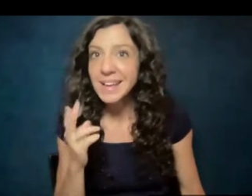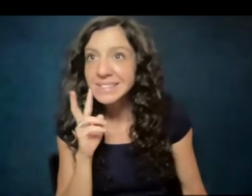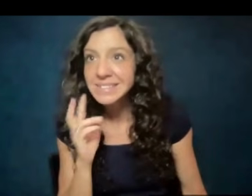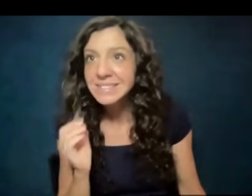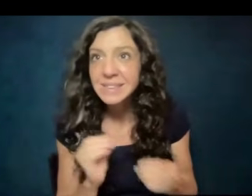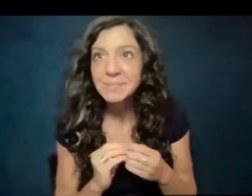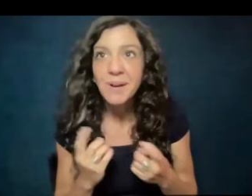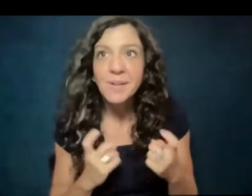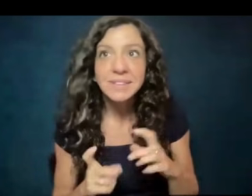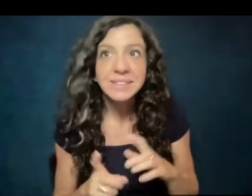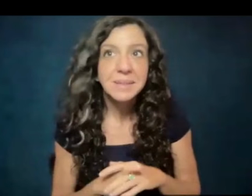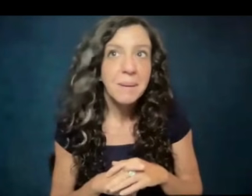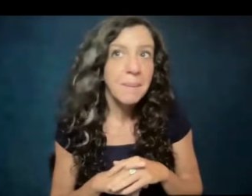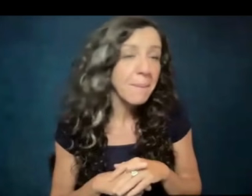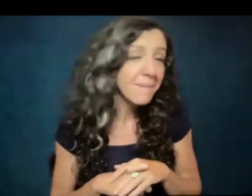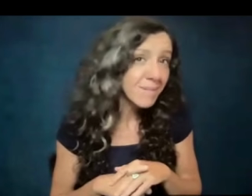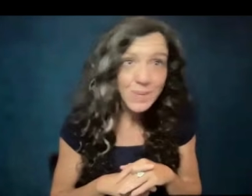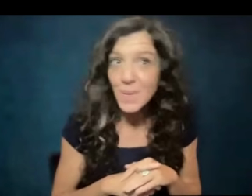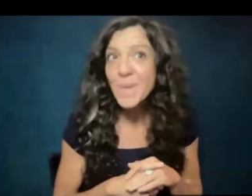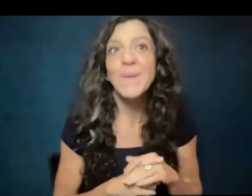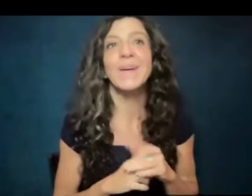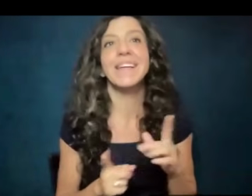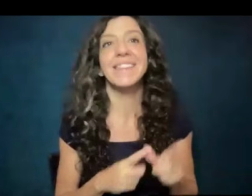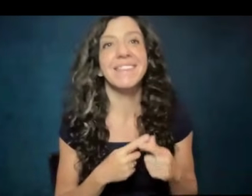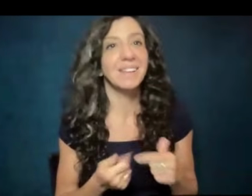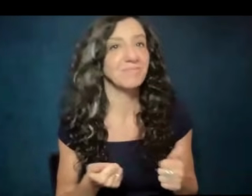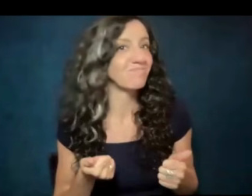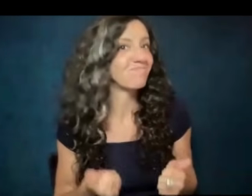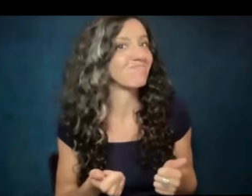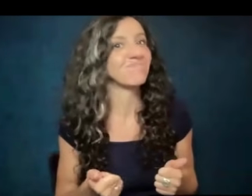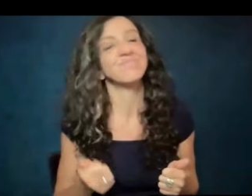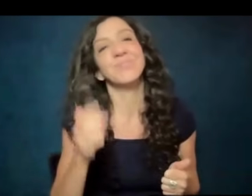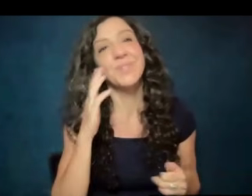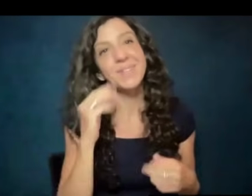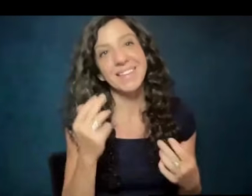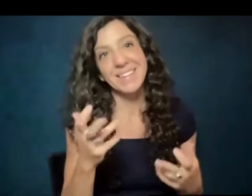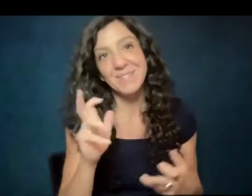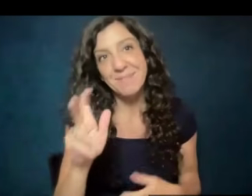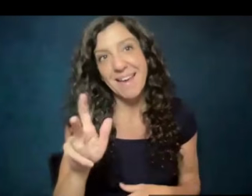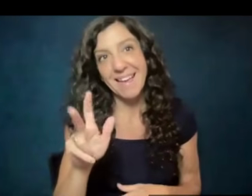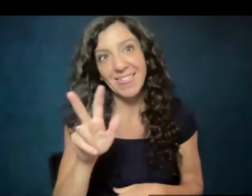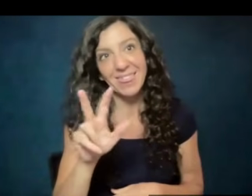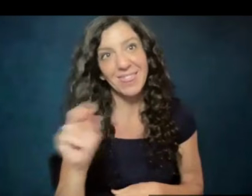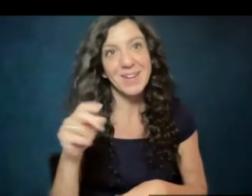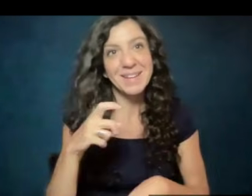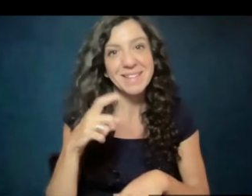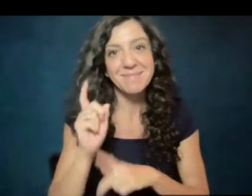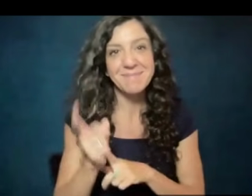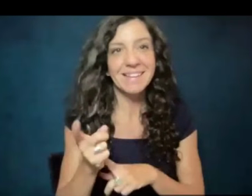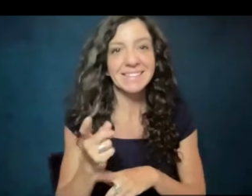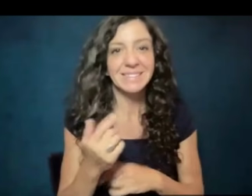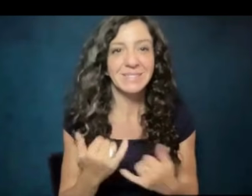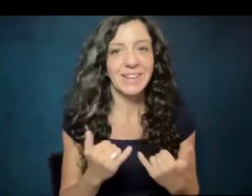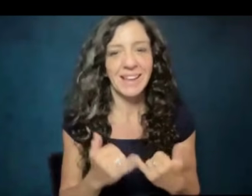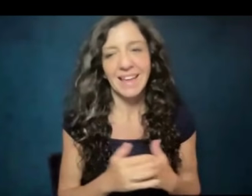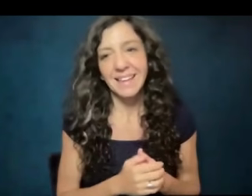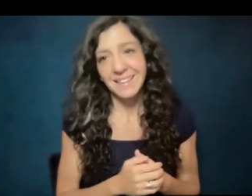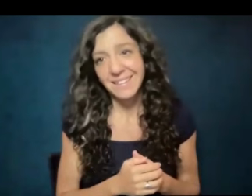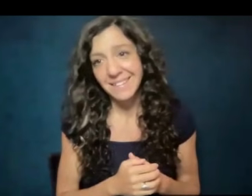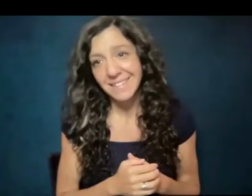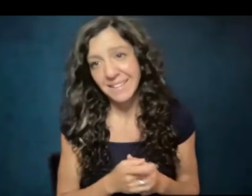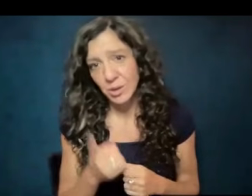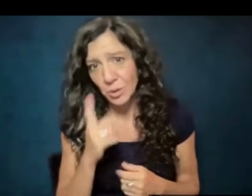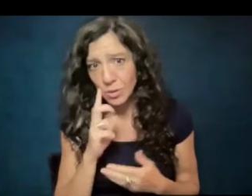more questions. And if not, then we are giving you back 30 minutes of your day. If you thought